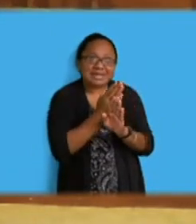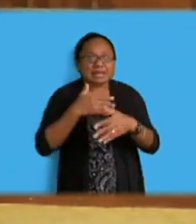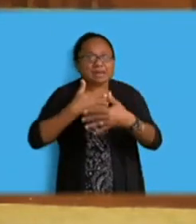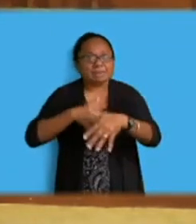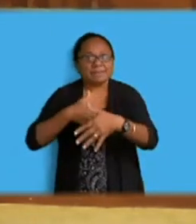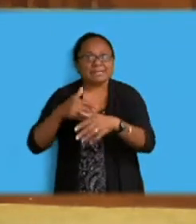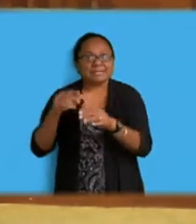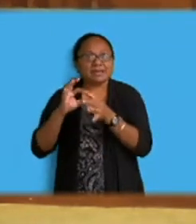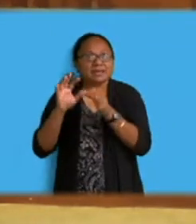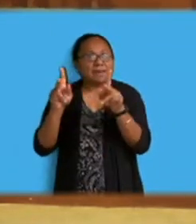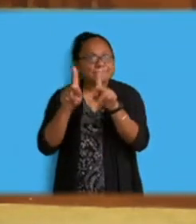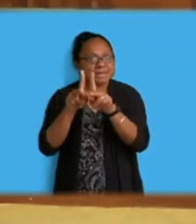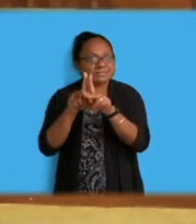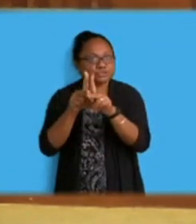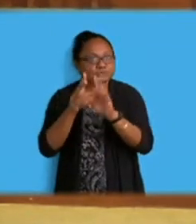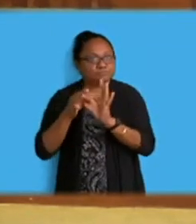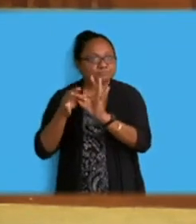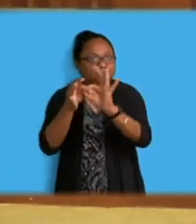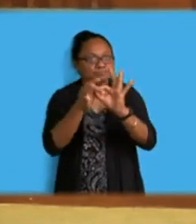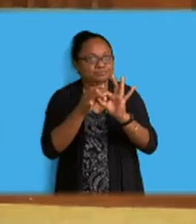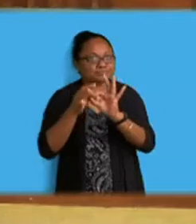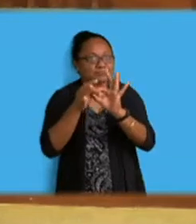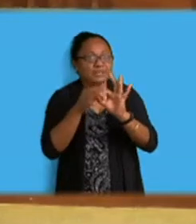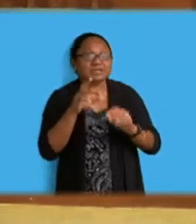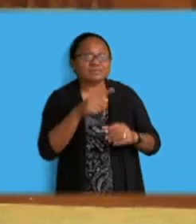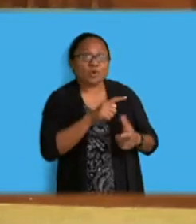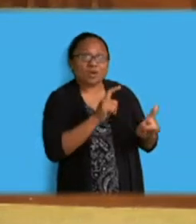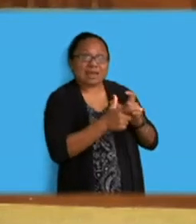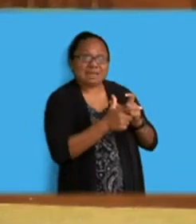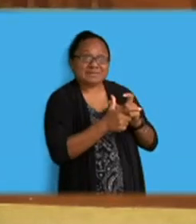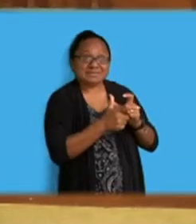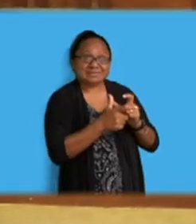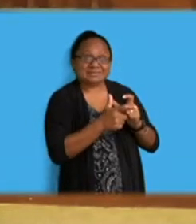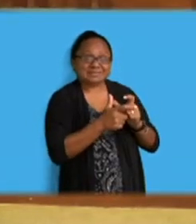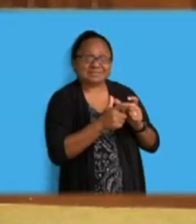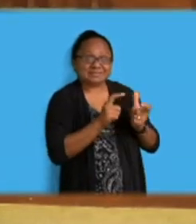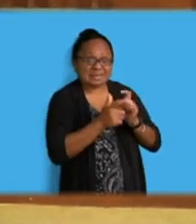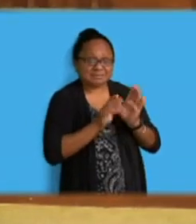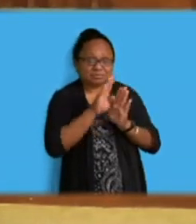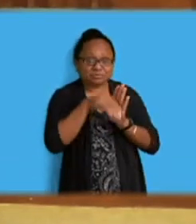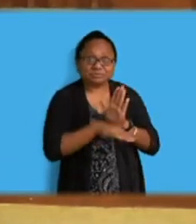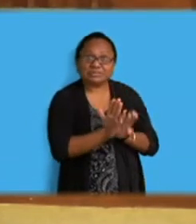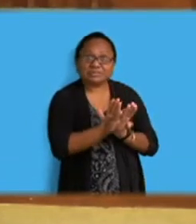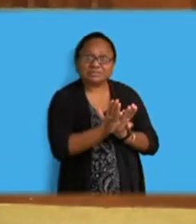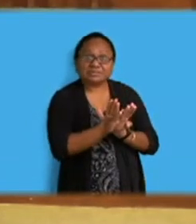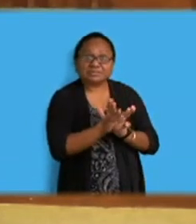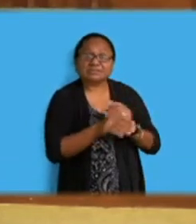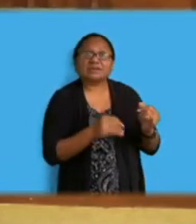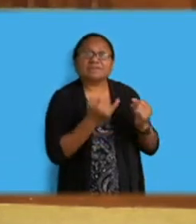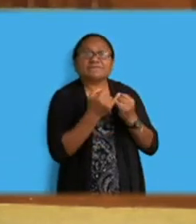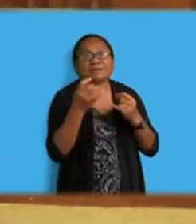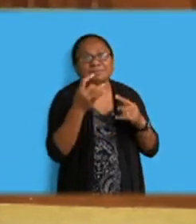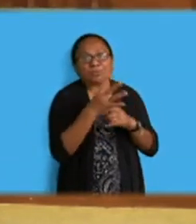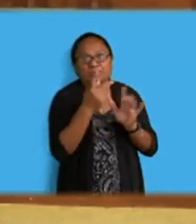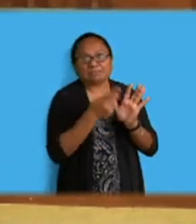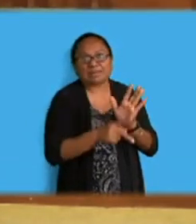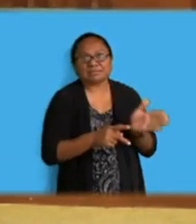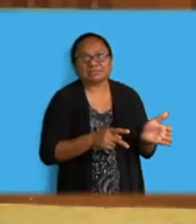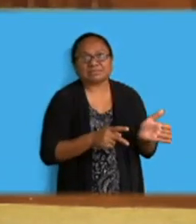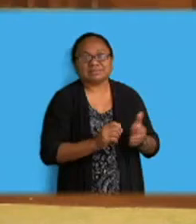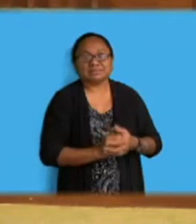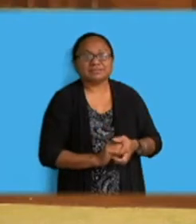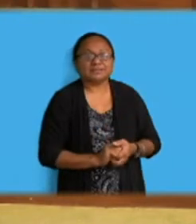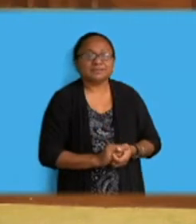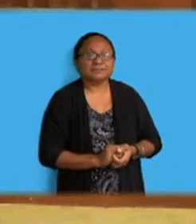And in this sector for climate resilience, it is a very vital component.